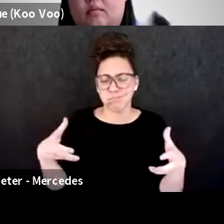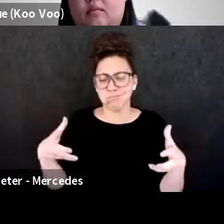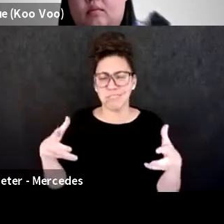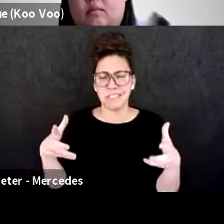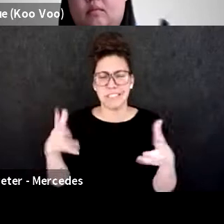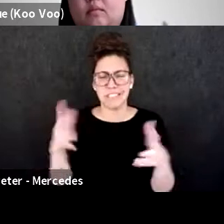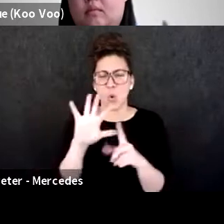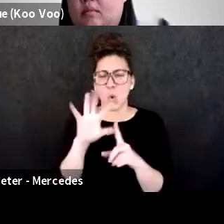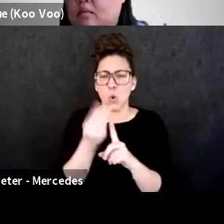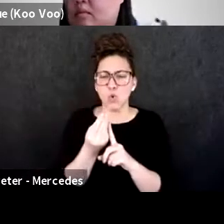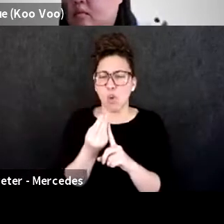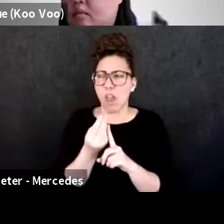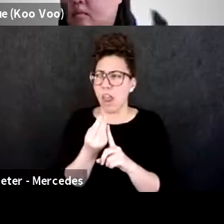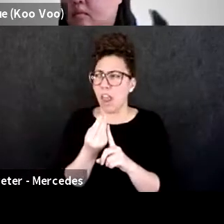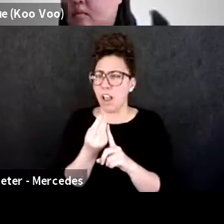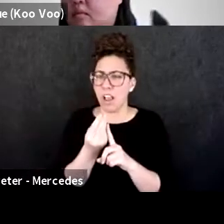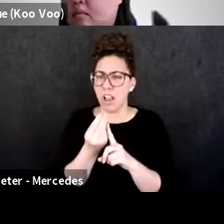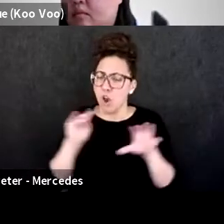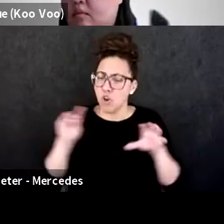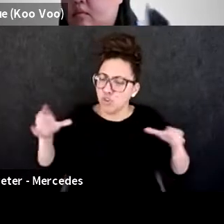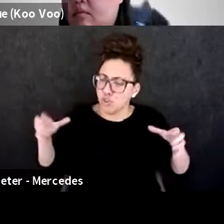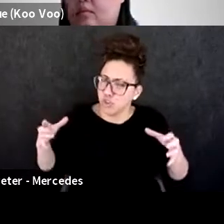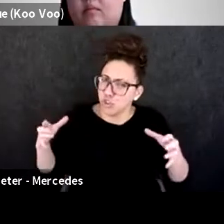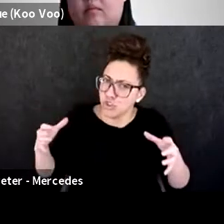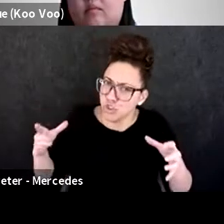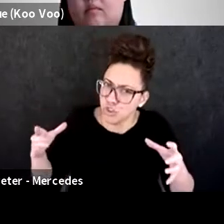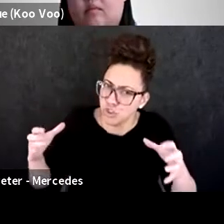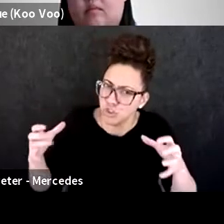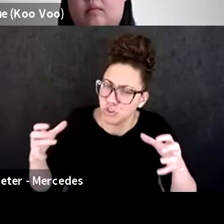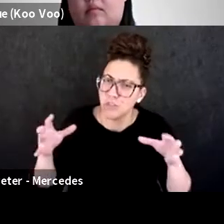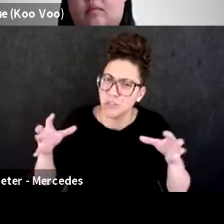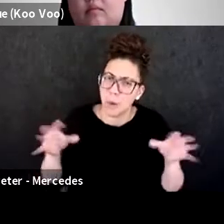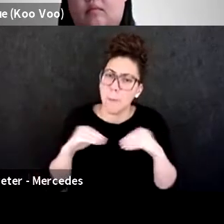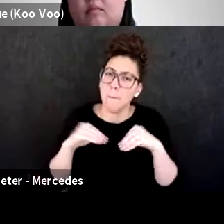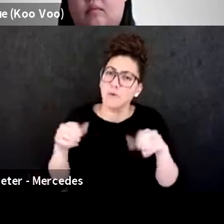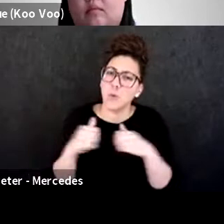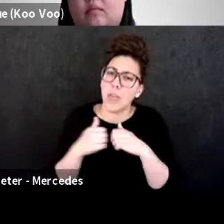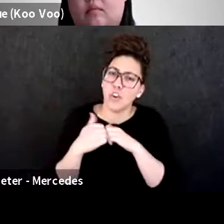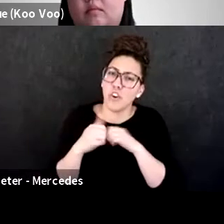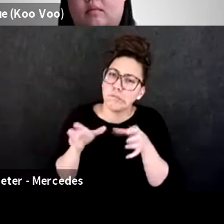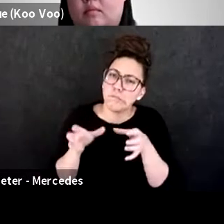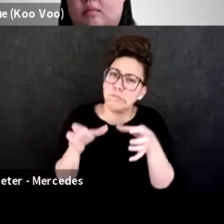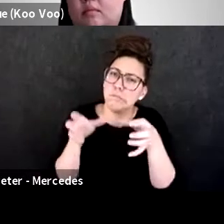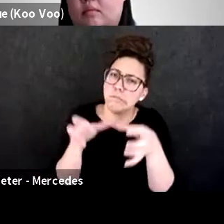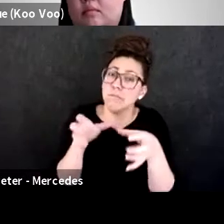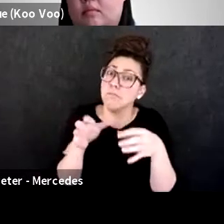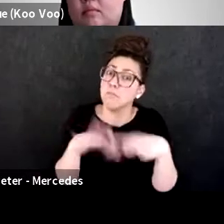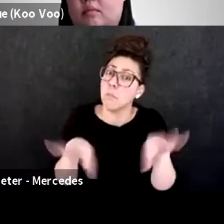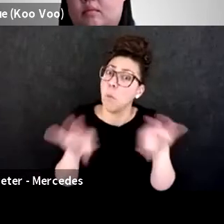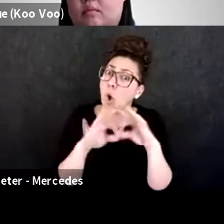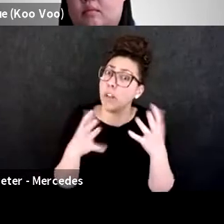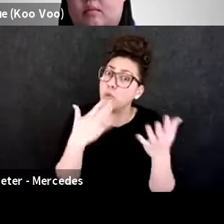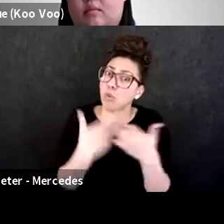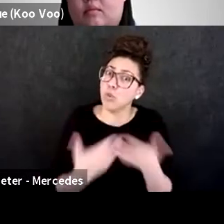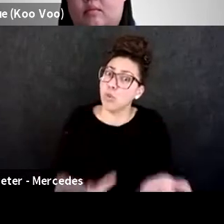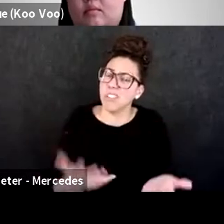cultural moving together thing, which is essential and important and good, I think it